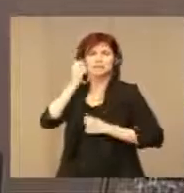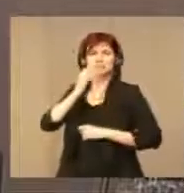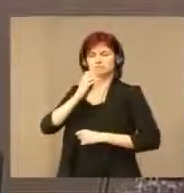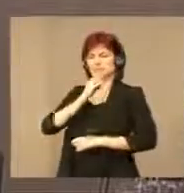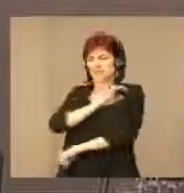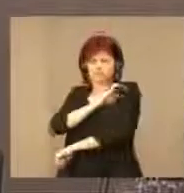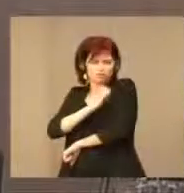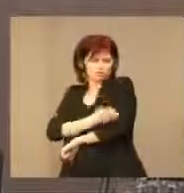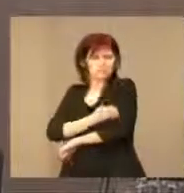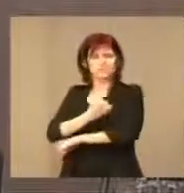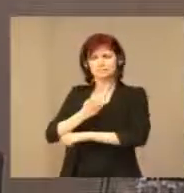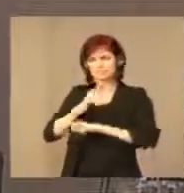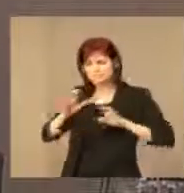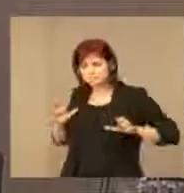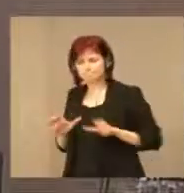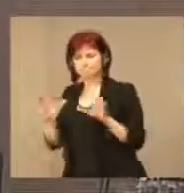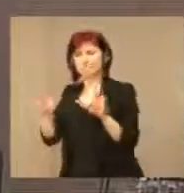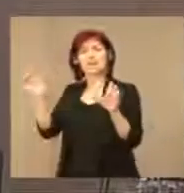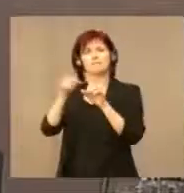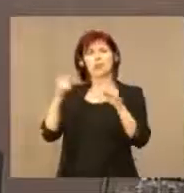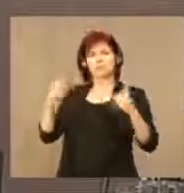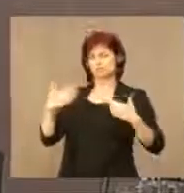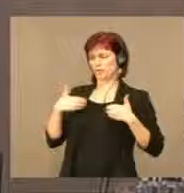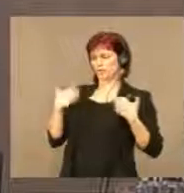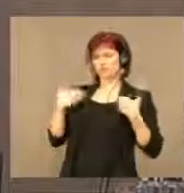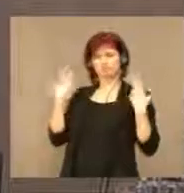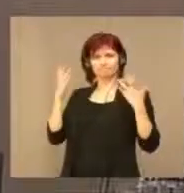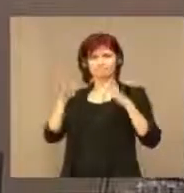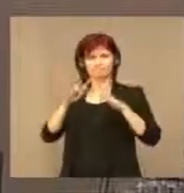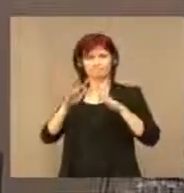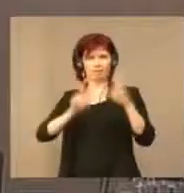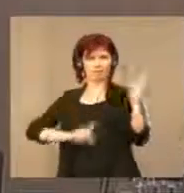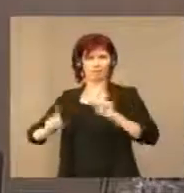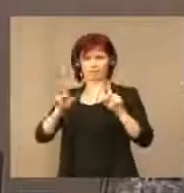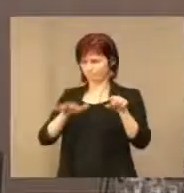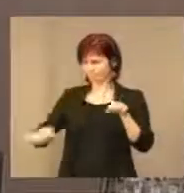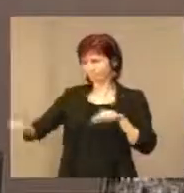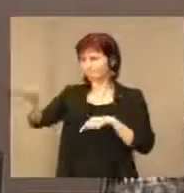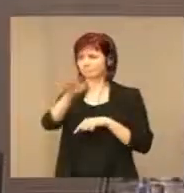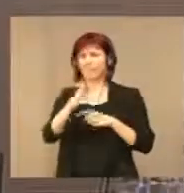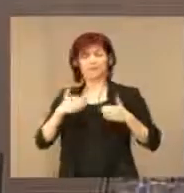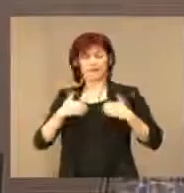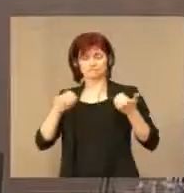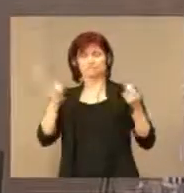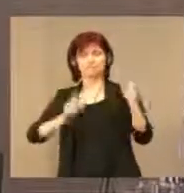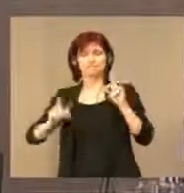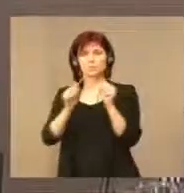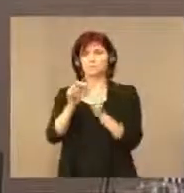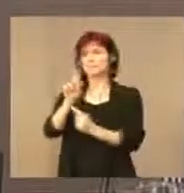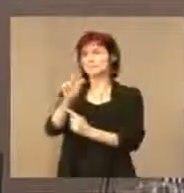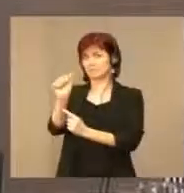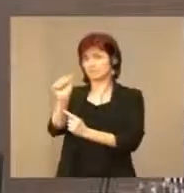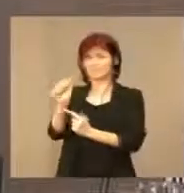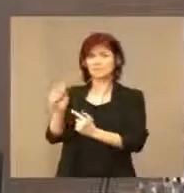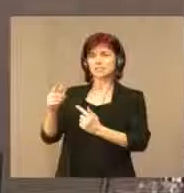been generated by young people across the country and young people with disabilities. Because I think, without